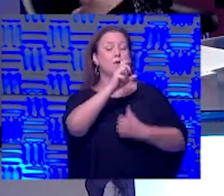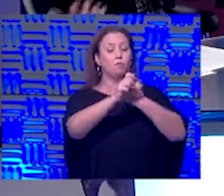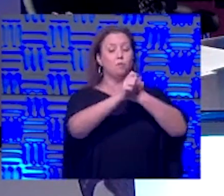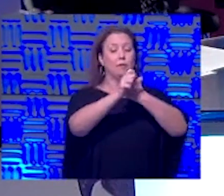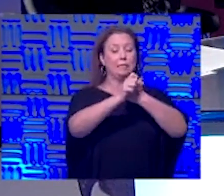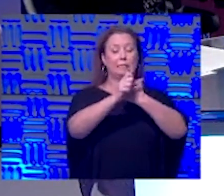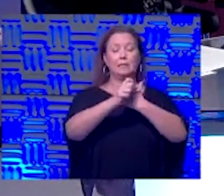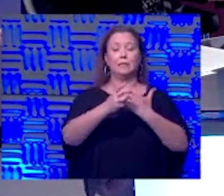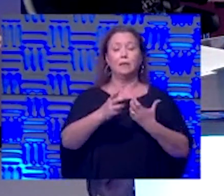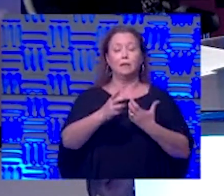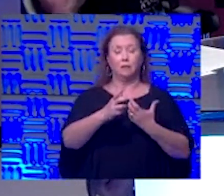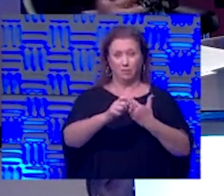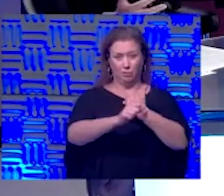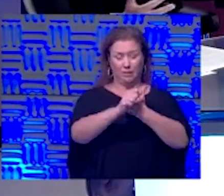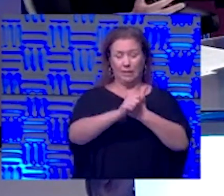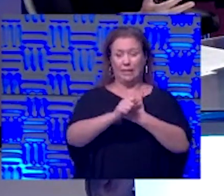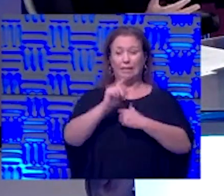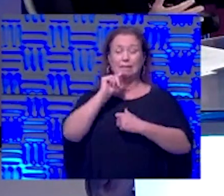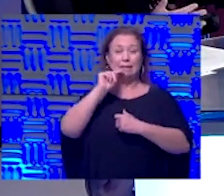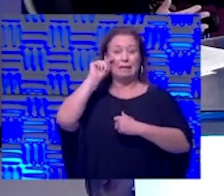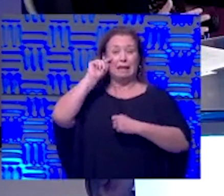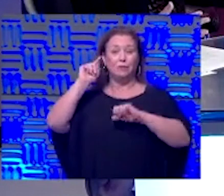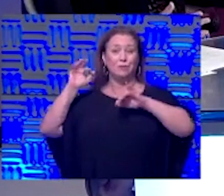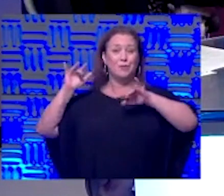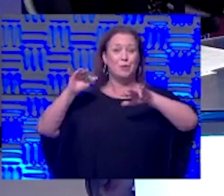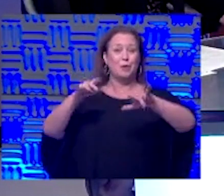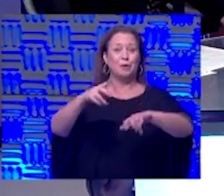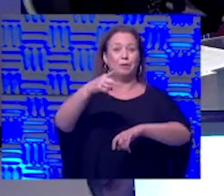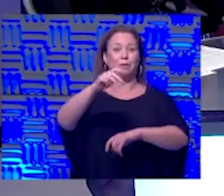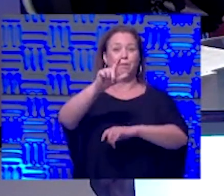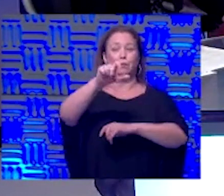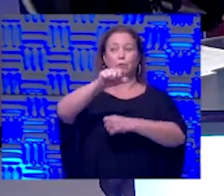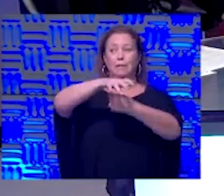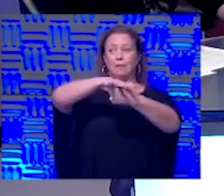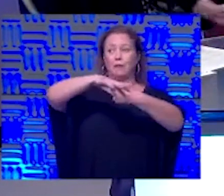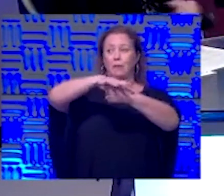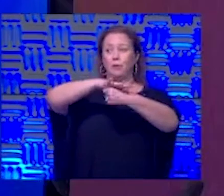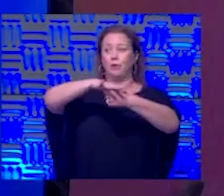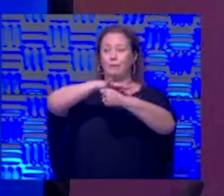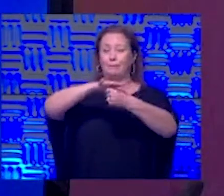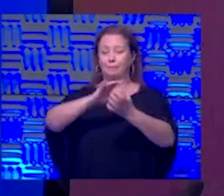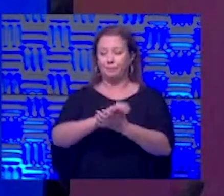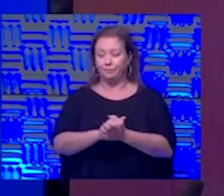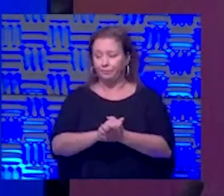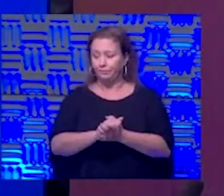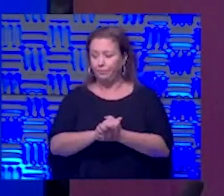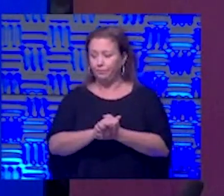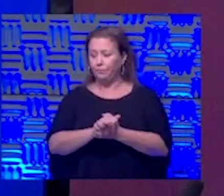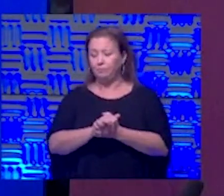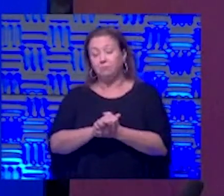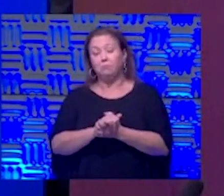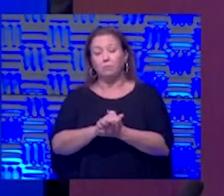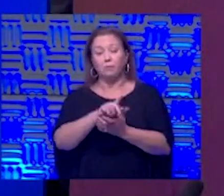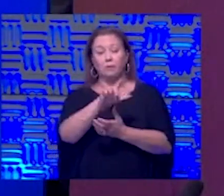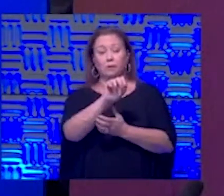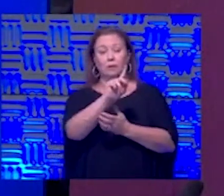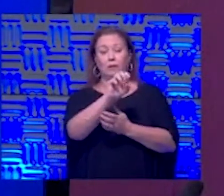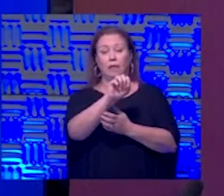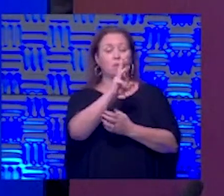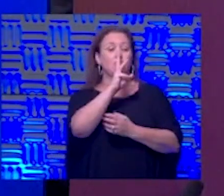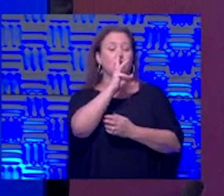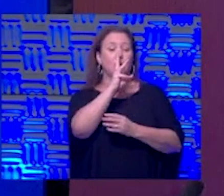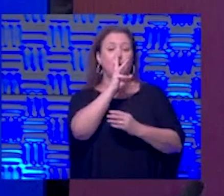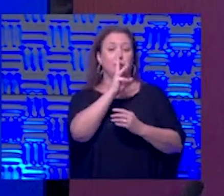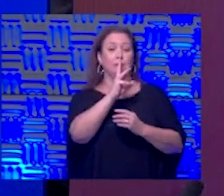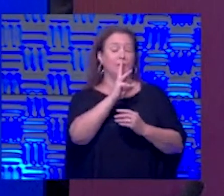teens now descending onto the community pools in their neighborhoods? Well, I don't think lake water is any more